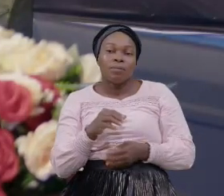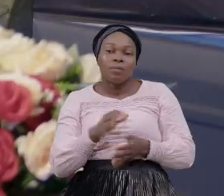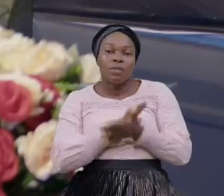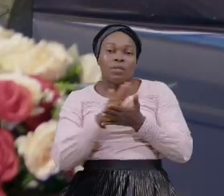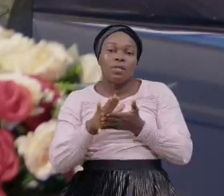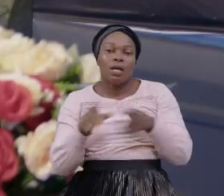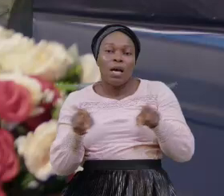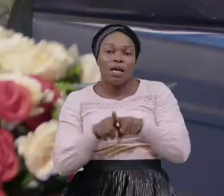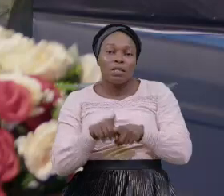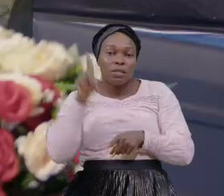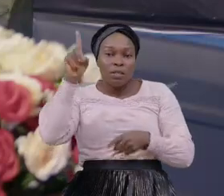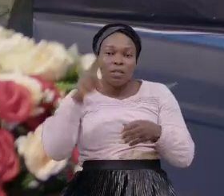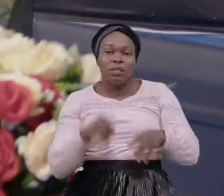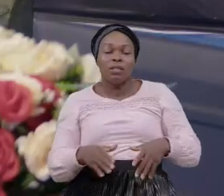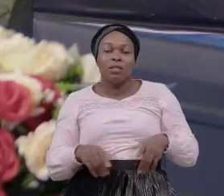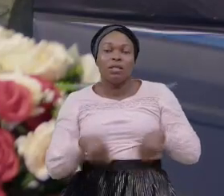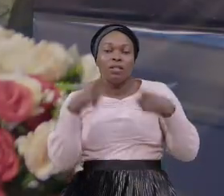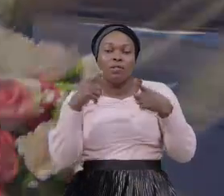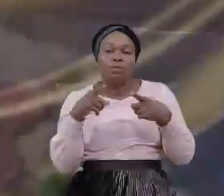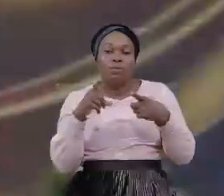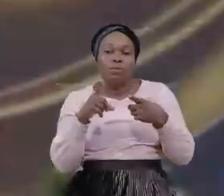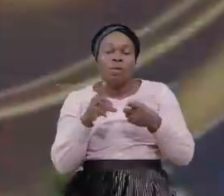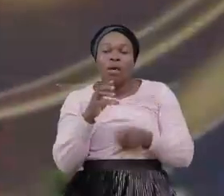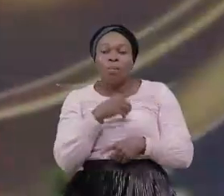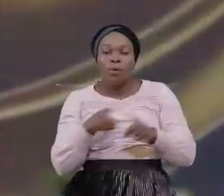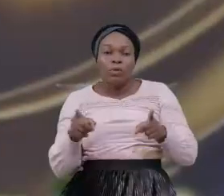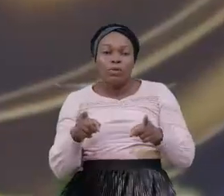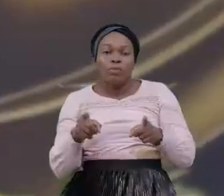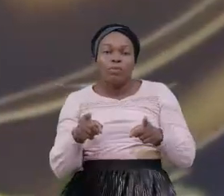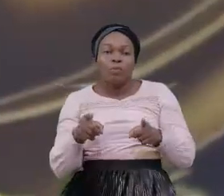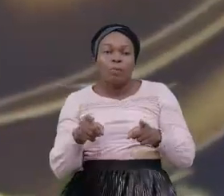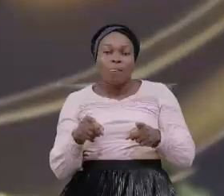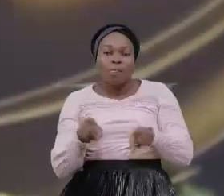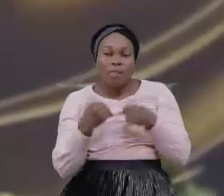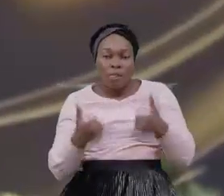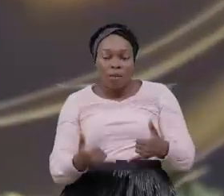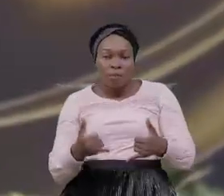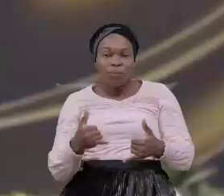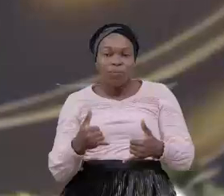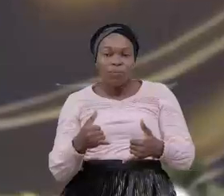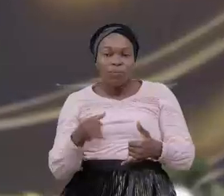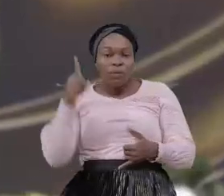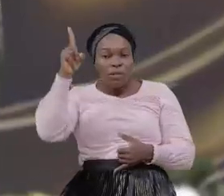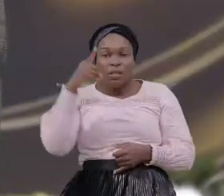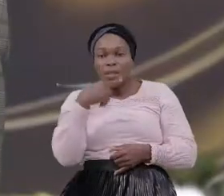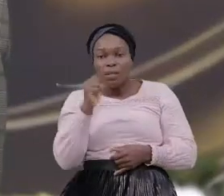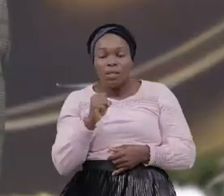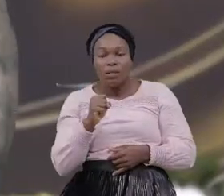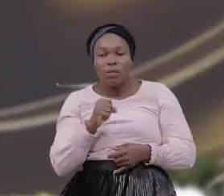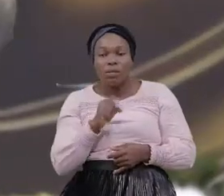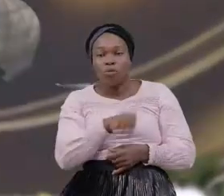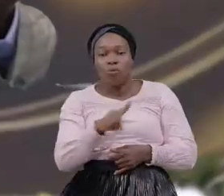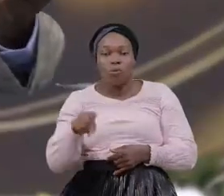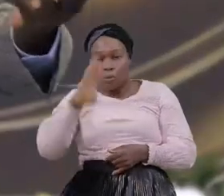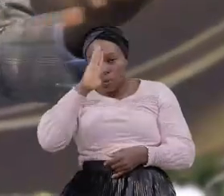to leave it better than you met it. And now he says, those sons of Levi,